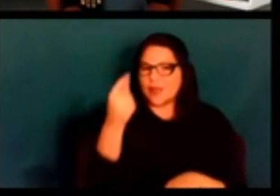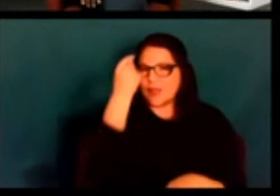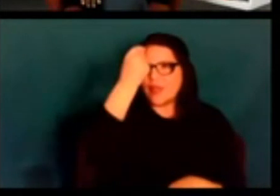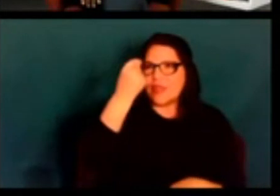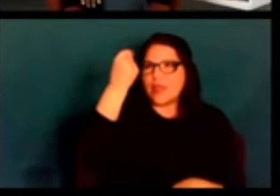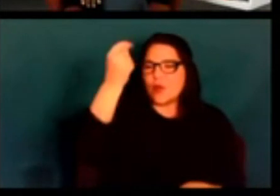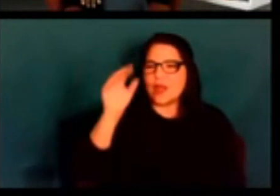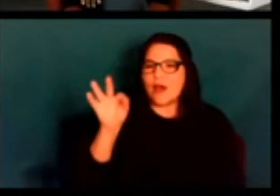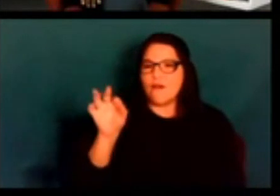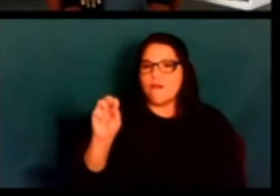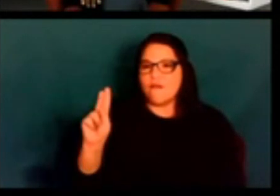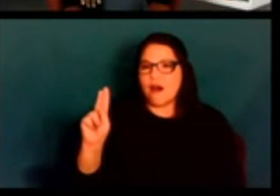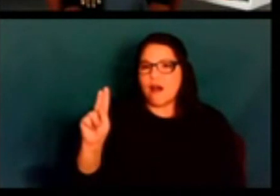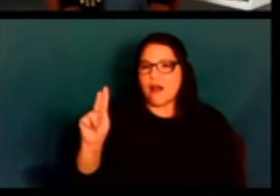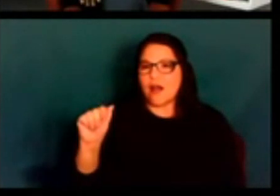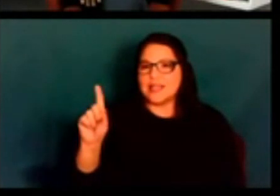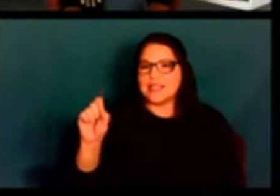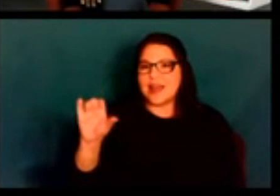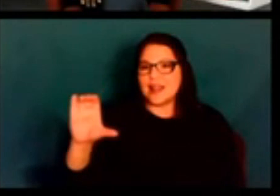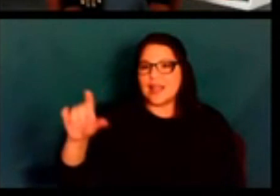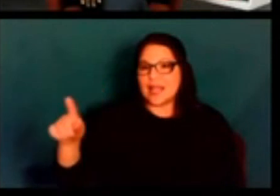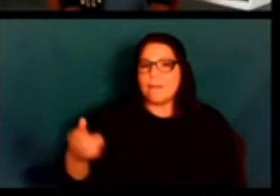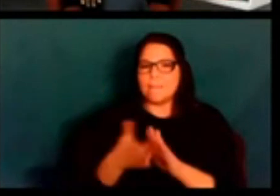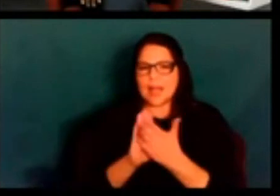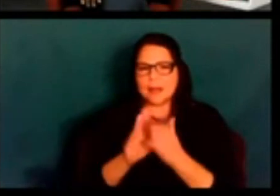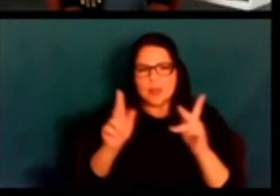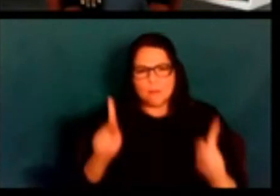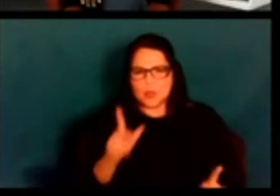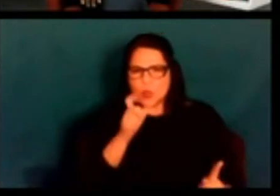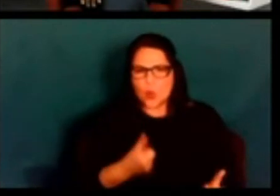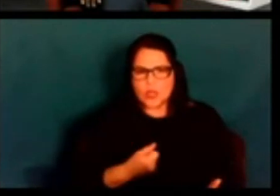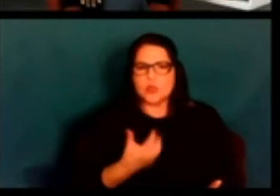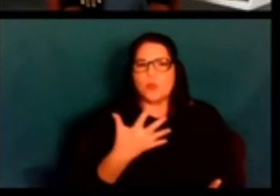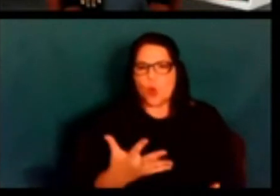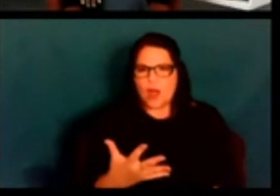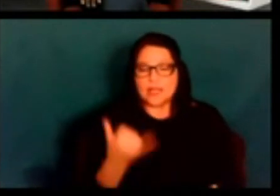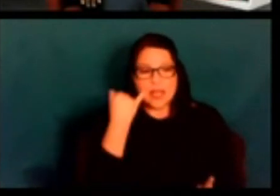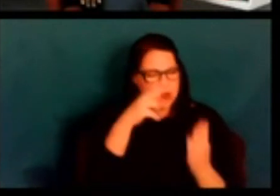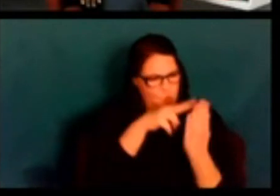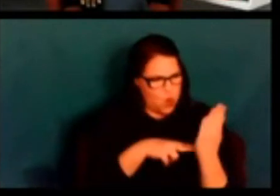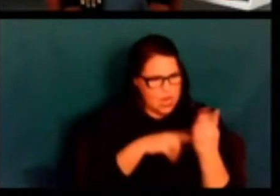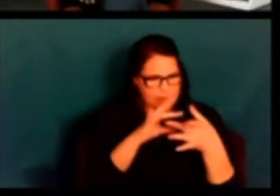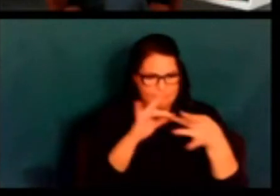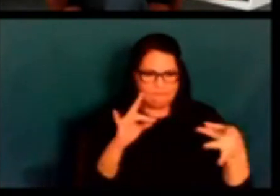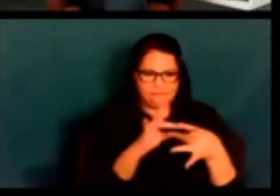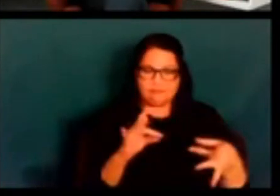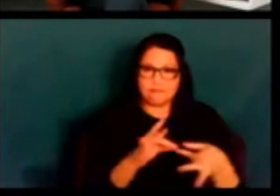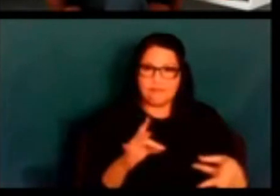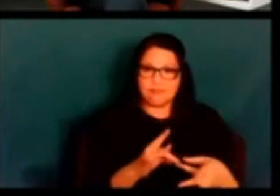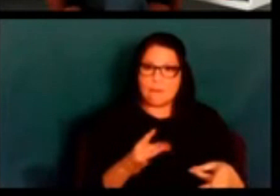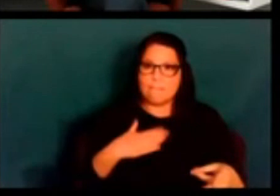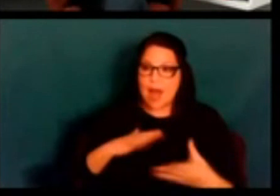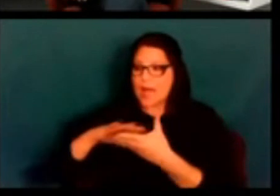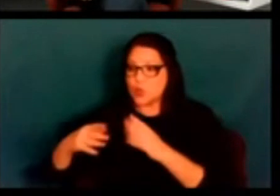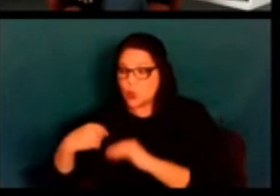of Funkadelic. He became the spokesperson on the canvas. If you read some of the writing, he would take the stories that